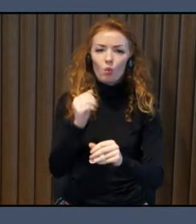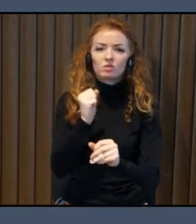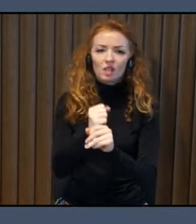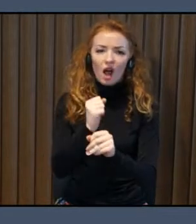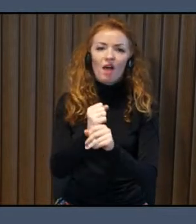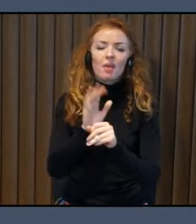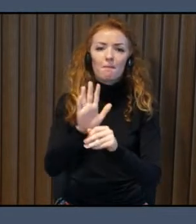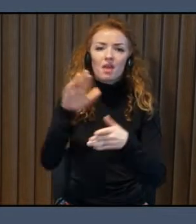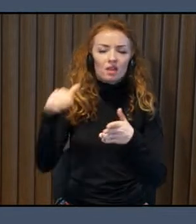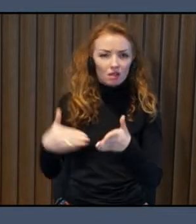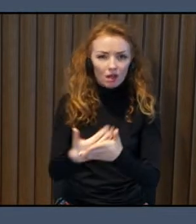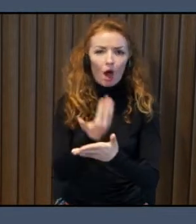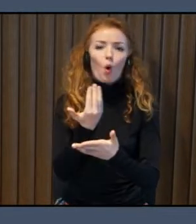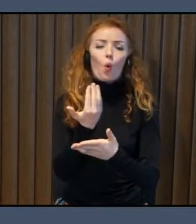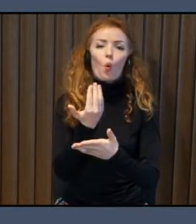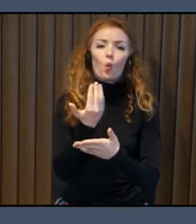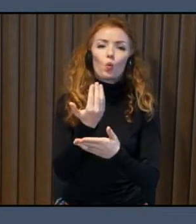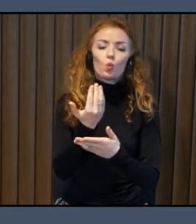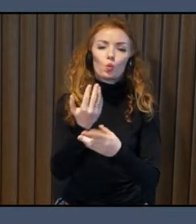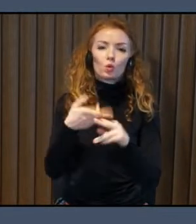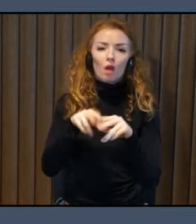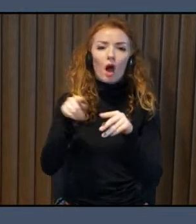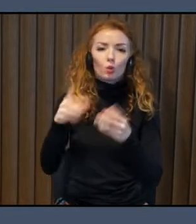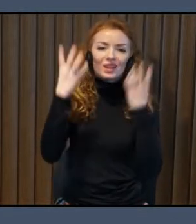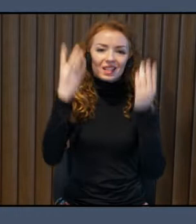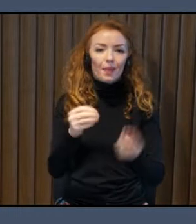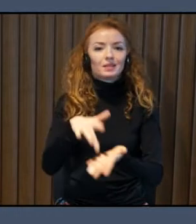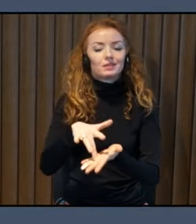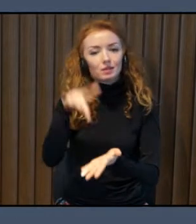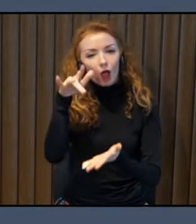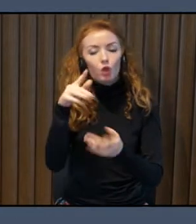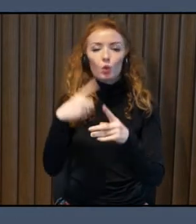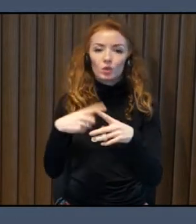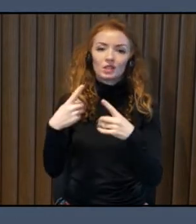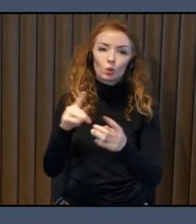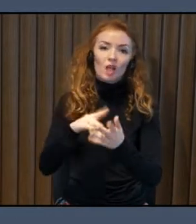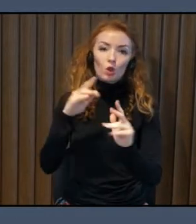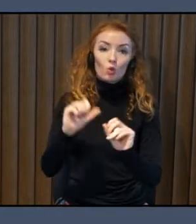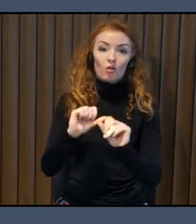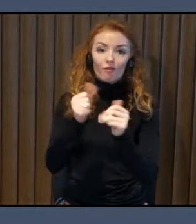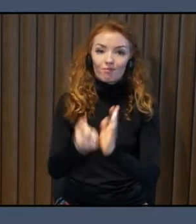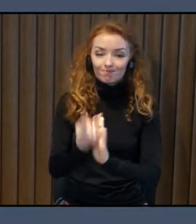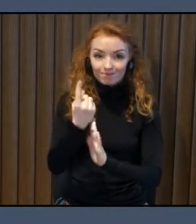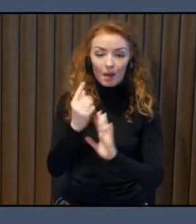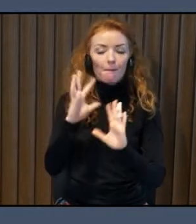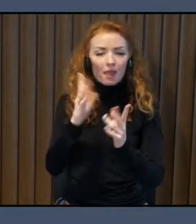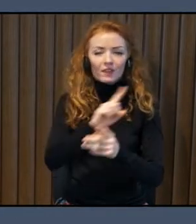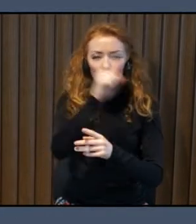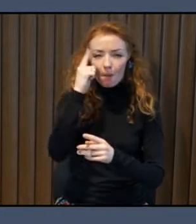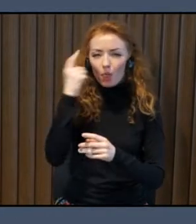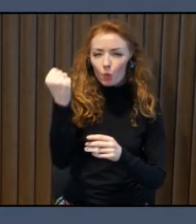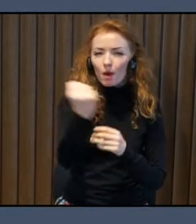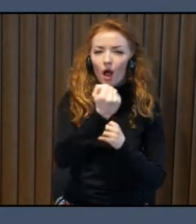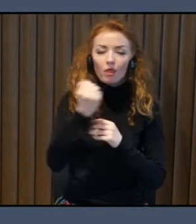first or 15th place. All of them are important. They have worked with various projects creating